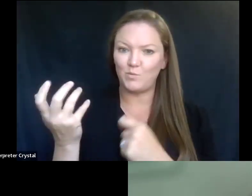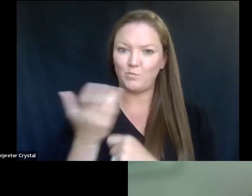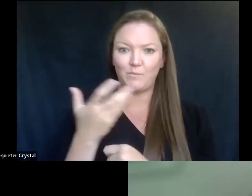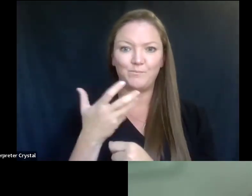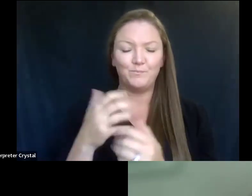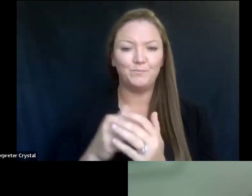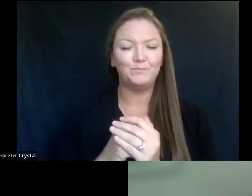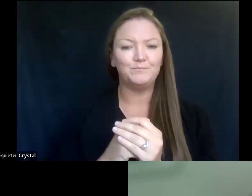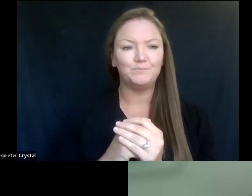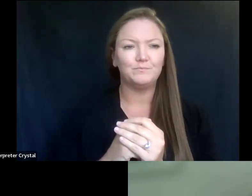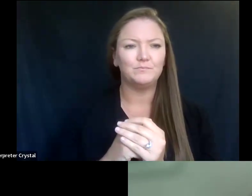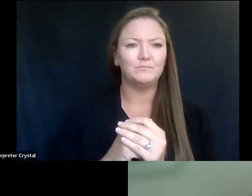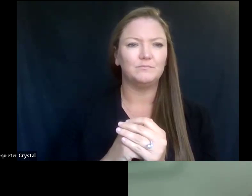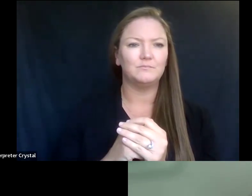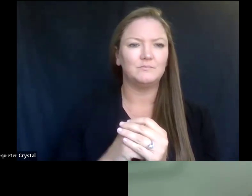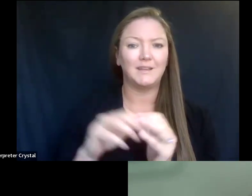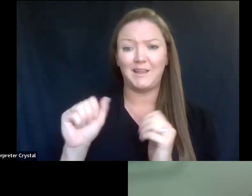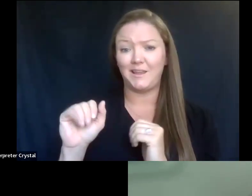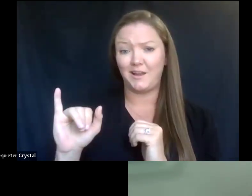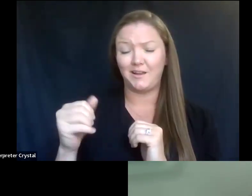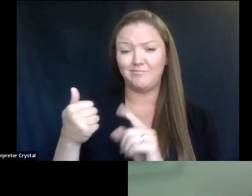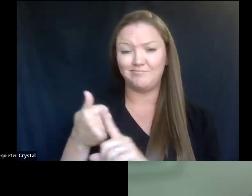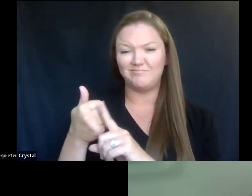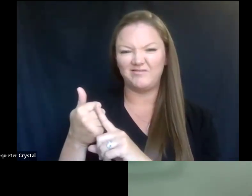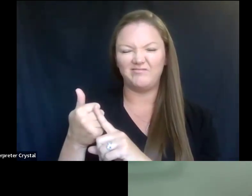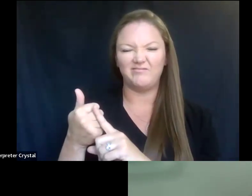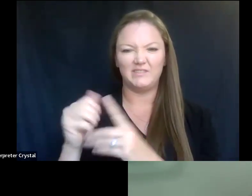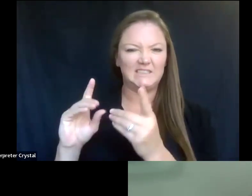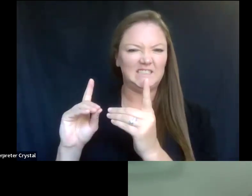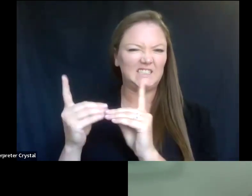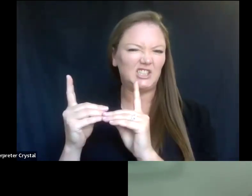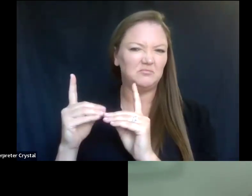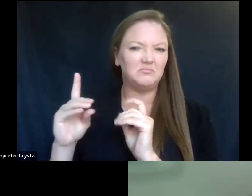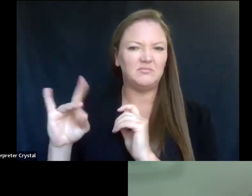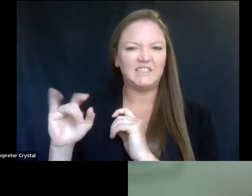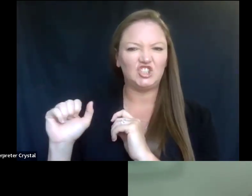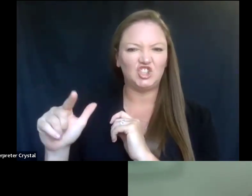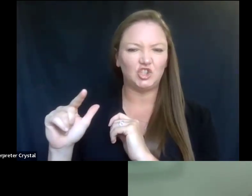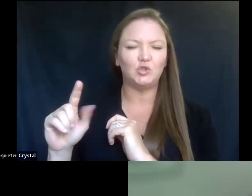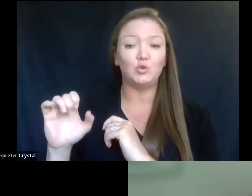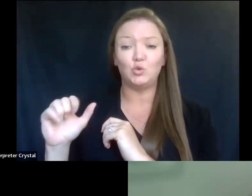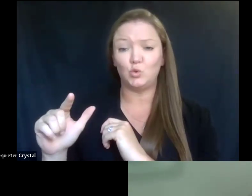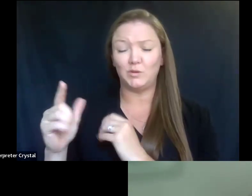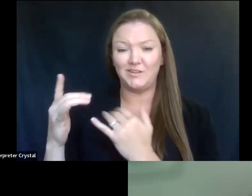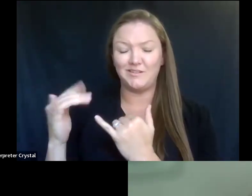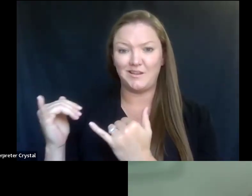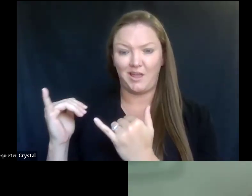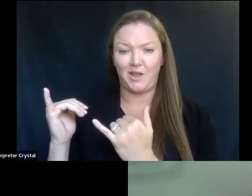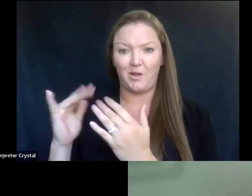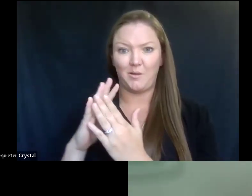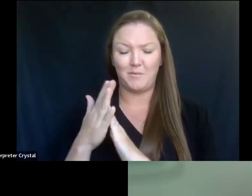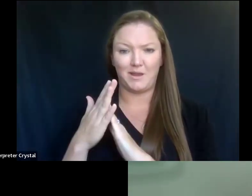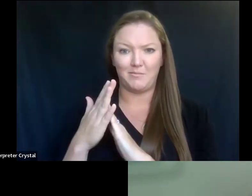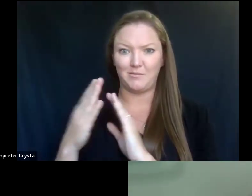AI is it's a digital tool. And, in some ways it's becoming bigger than just digital